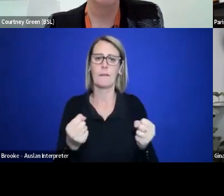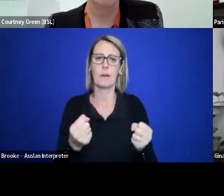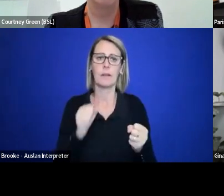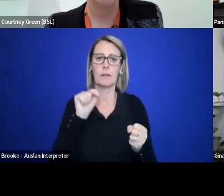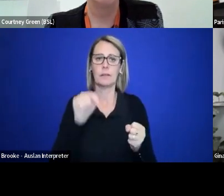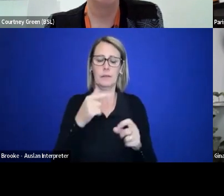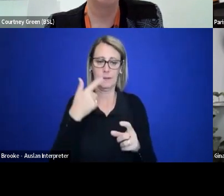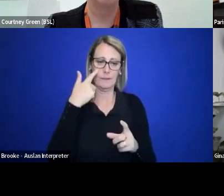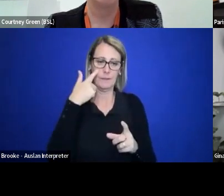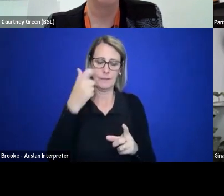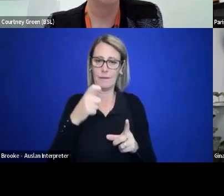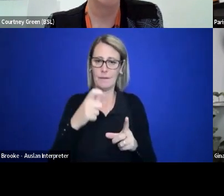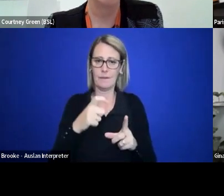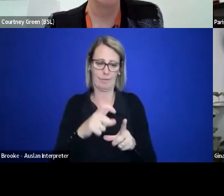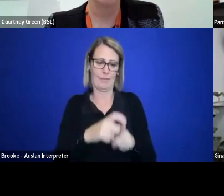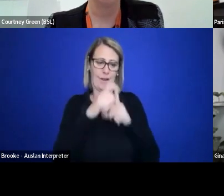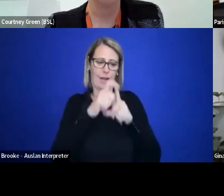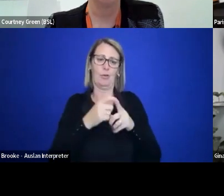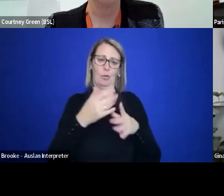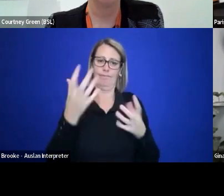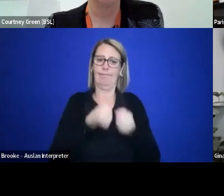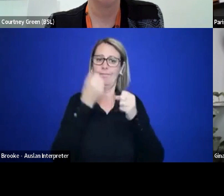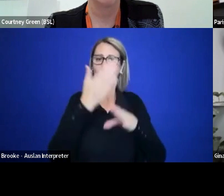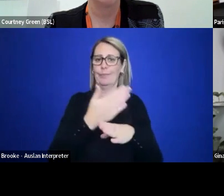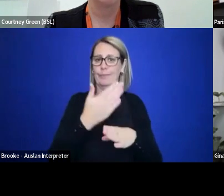and accessing employment challenging.